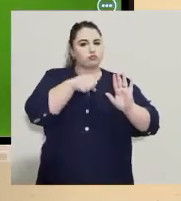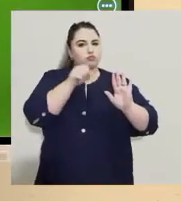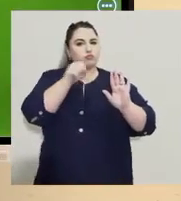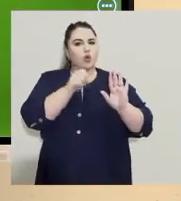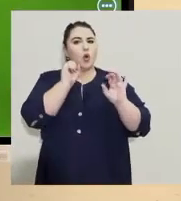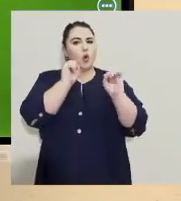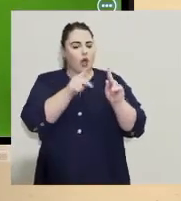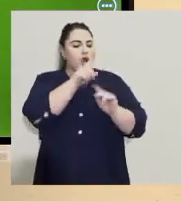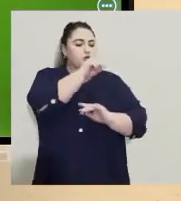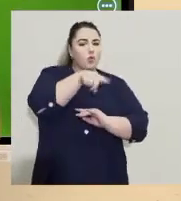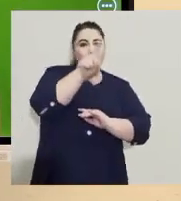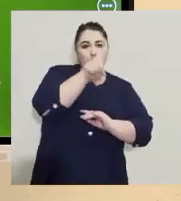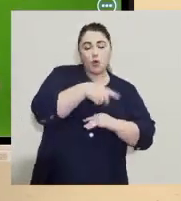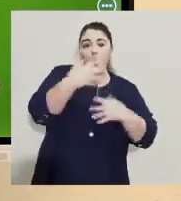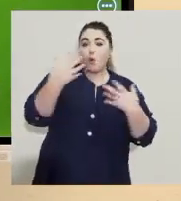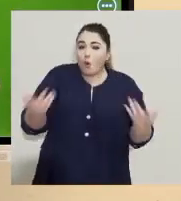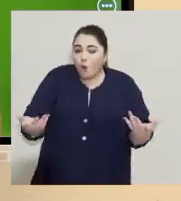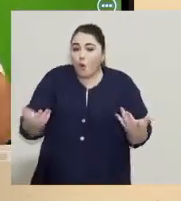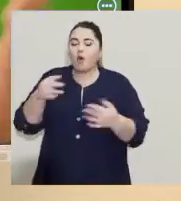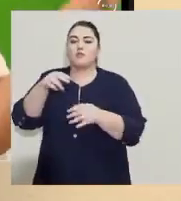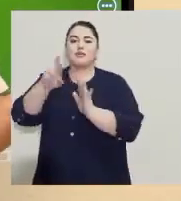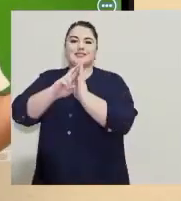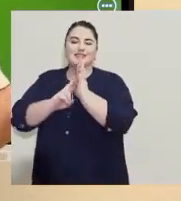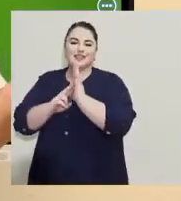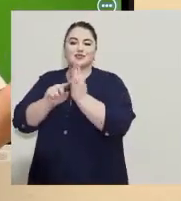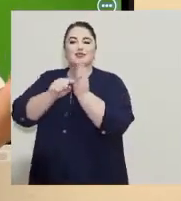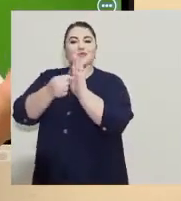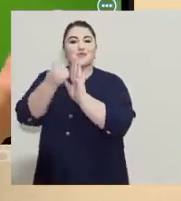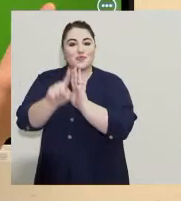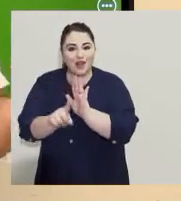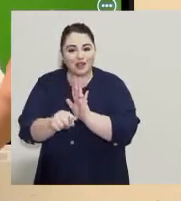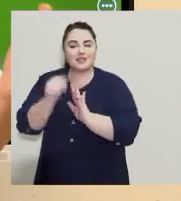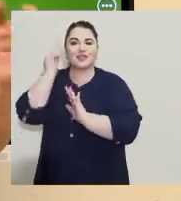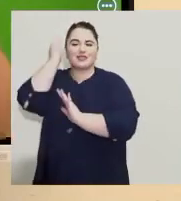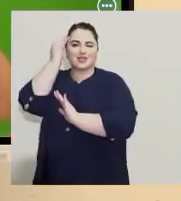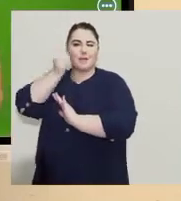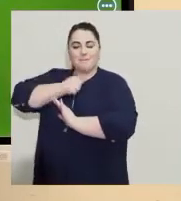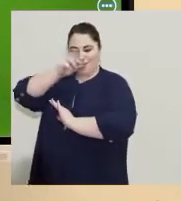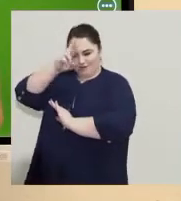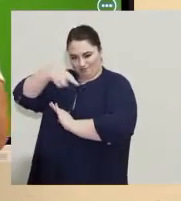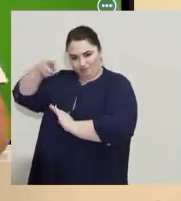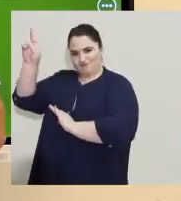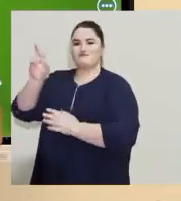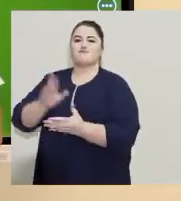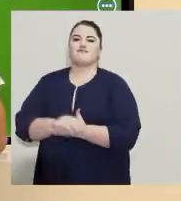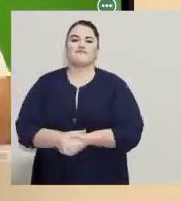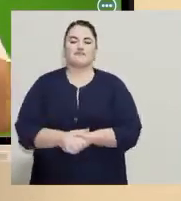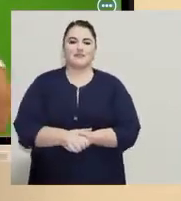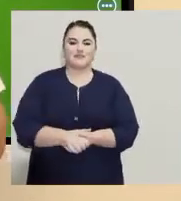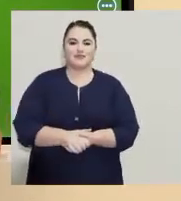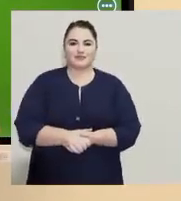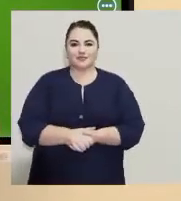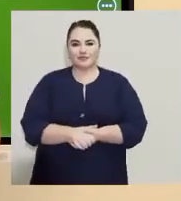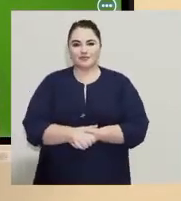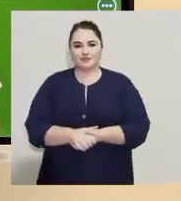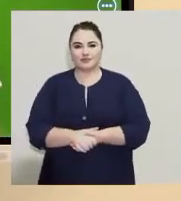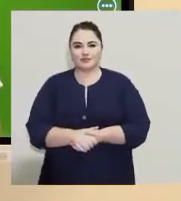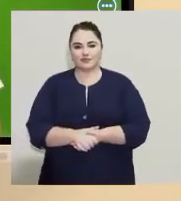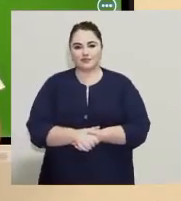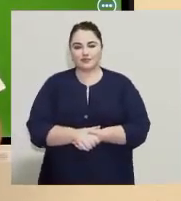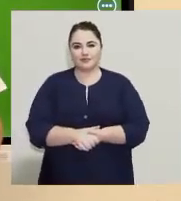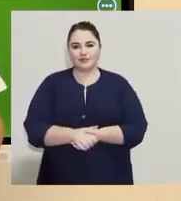when you have your results, you can say, well, my prediction was wrong, or my results have proven my hypothesis